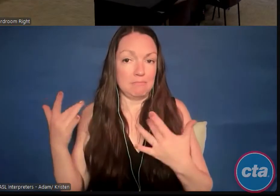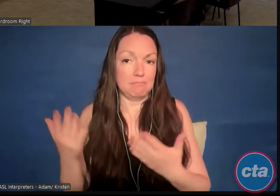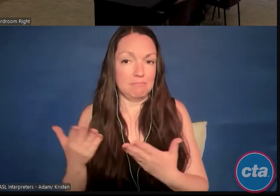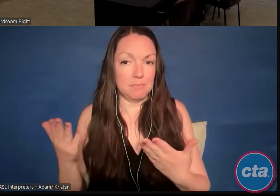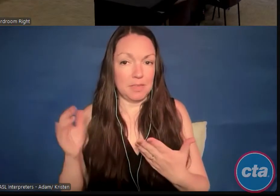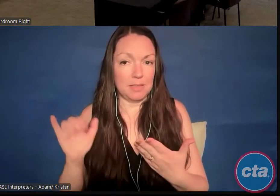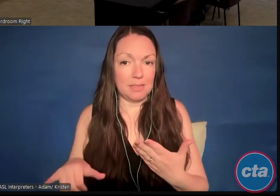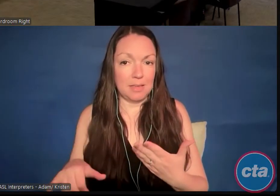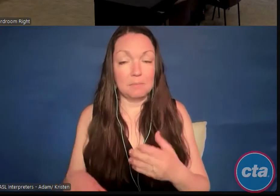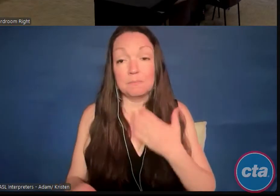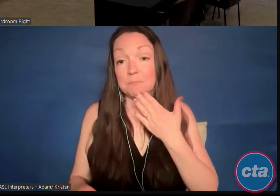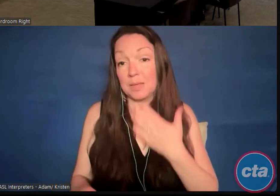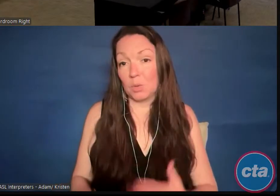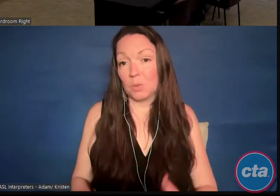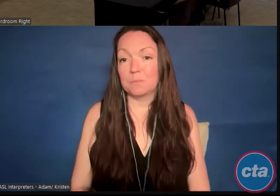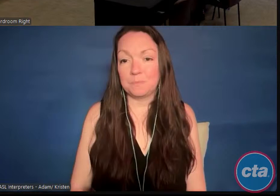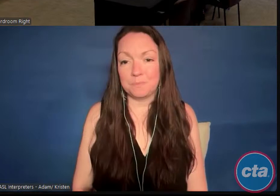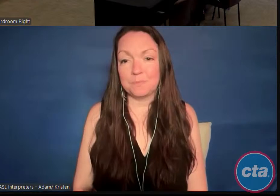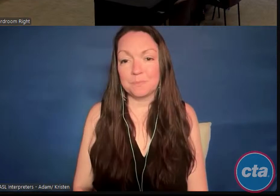Thank you.